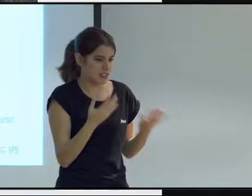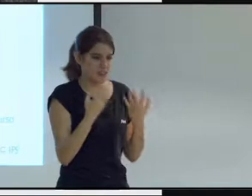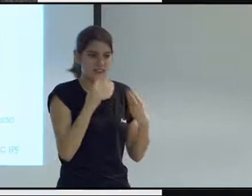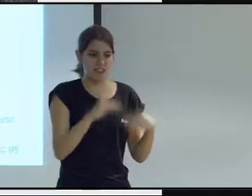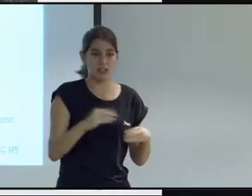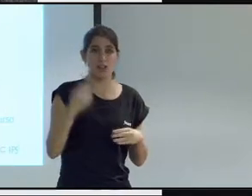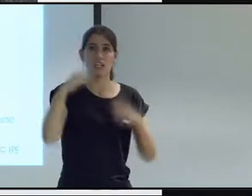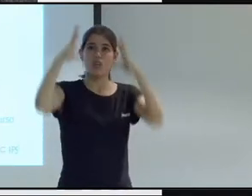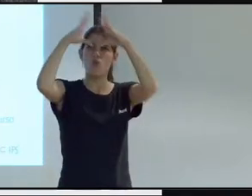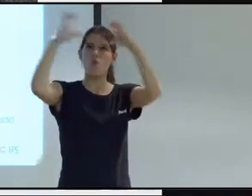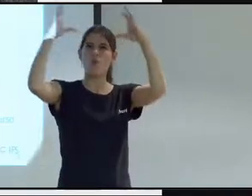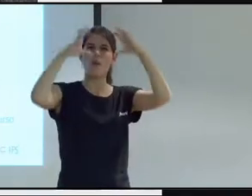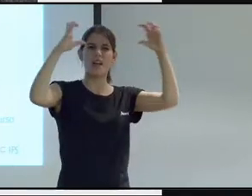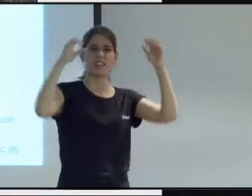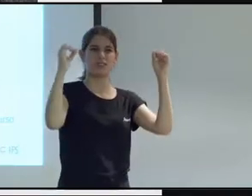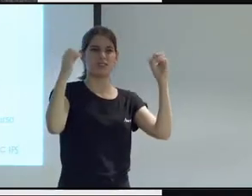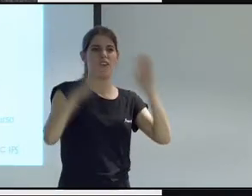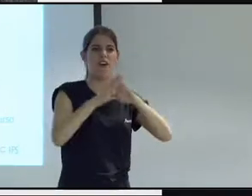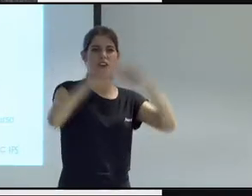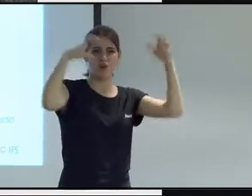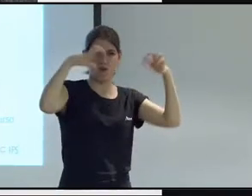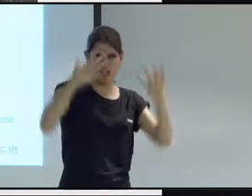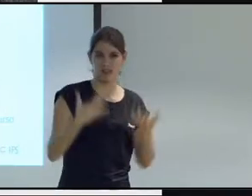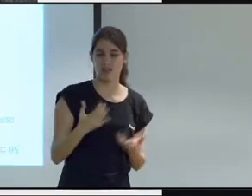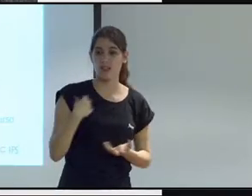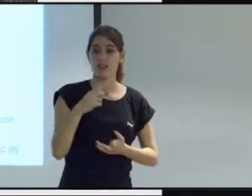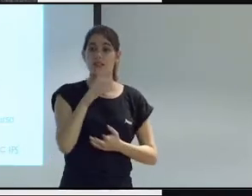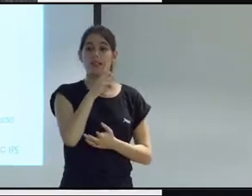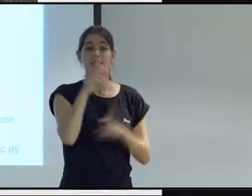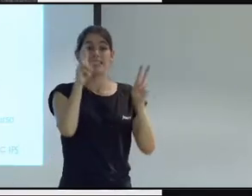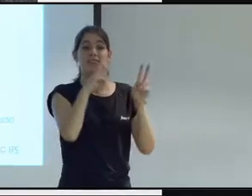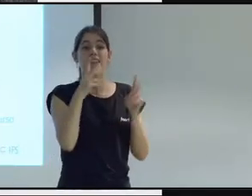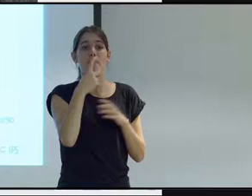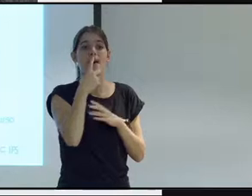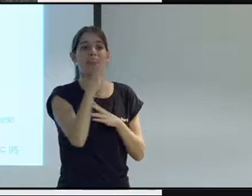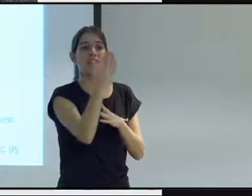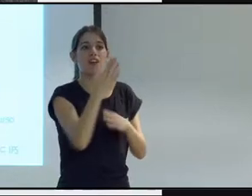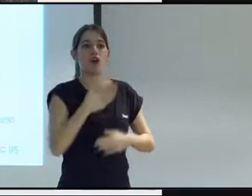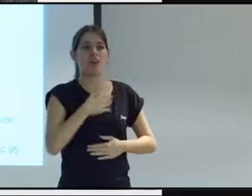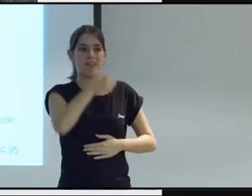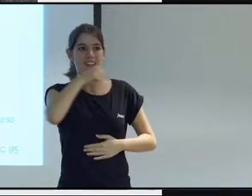else around, there are clouds showing that they're